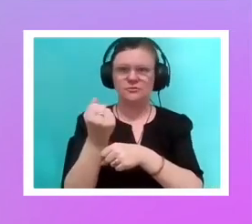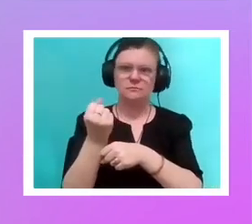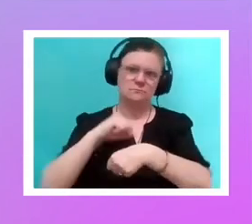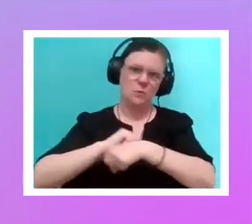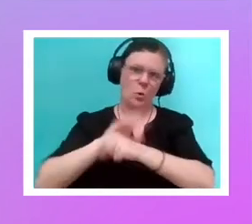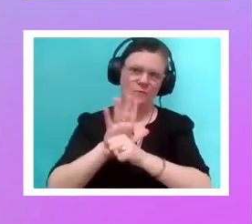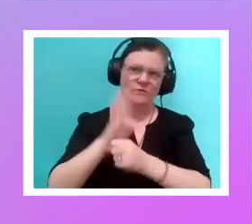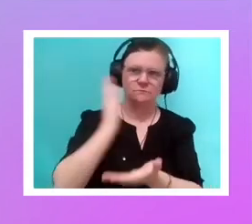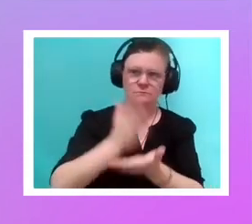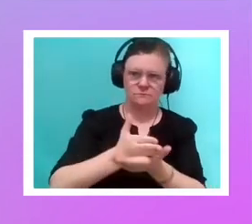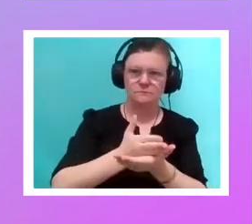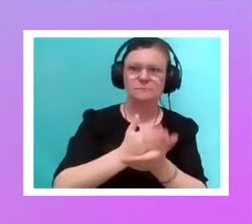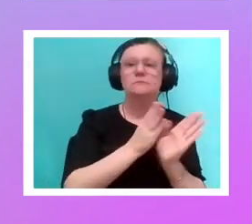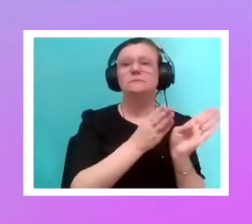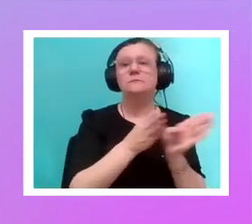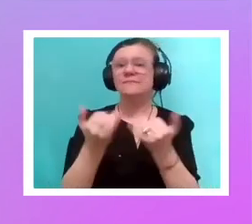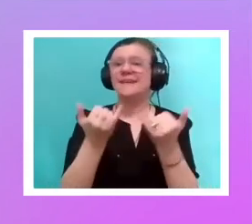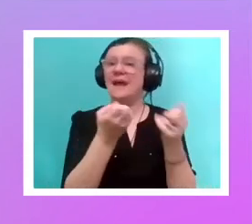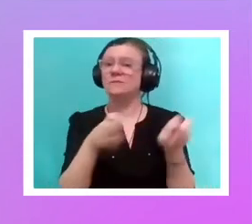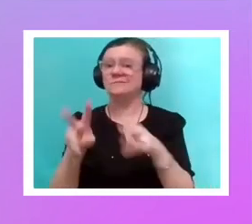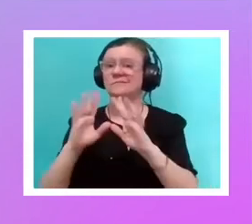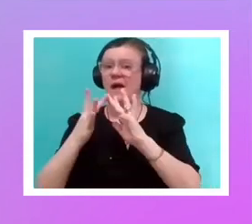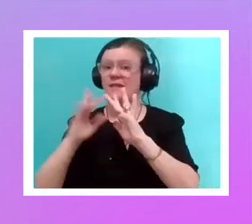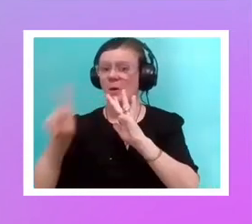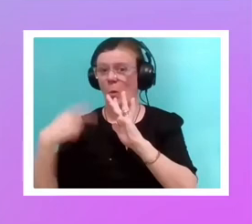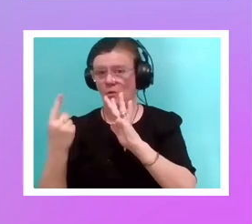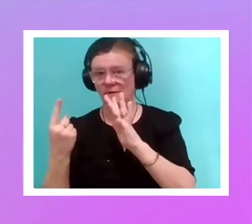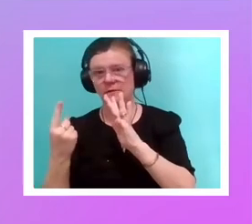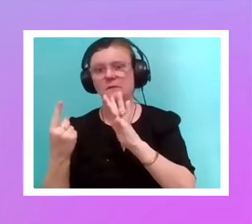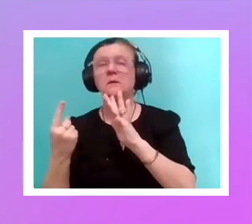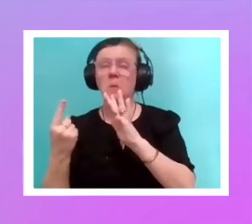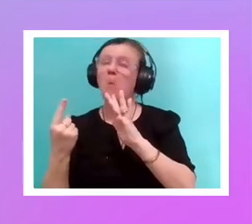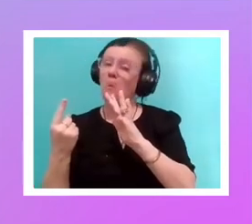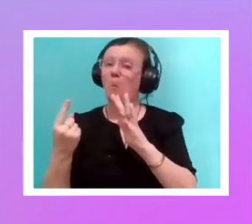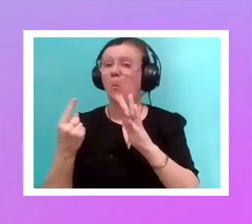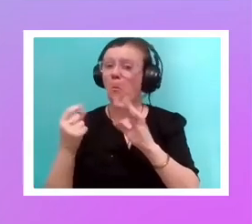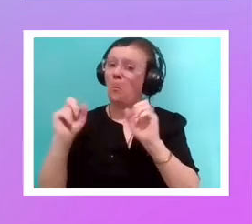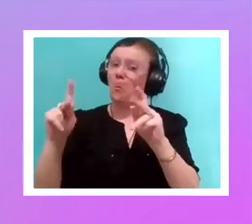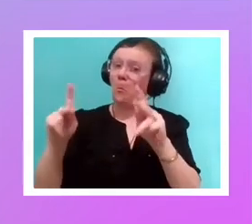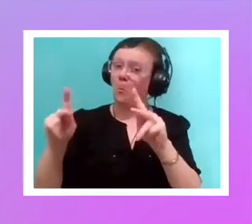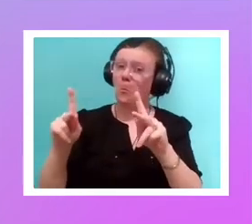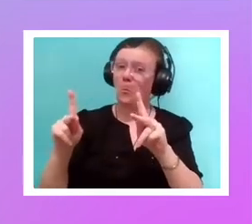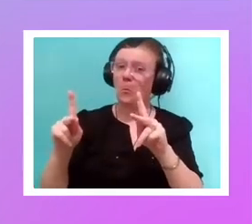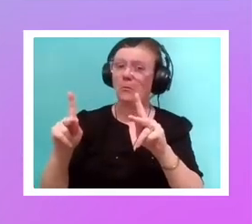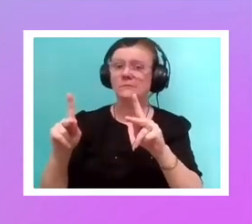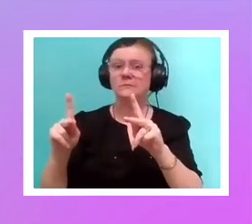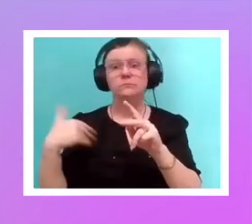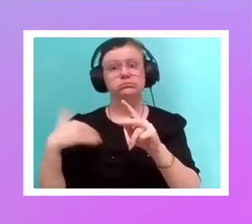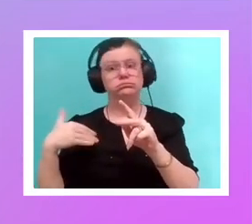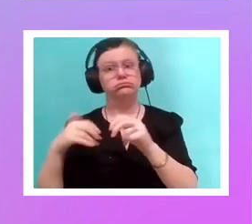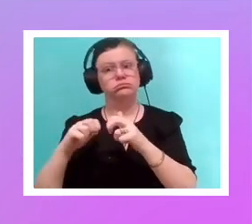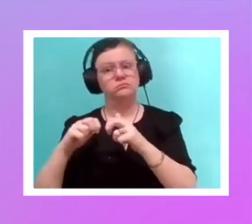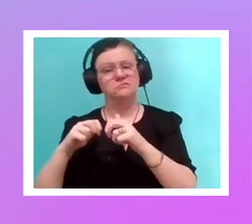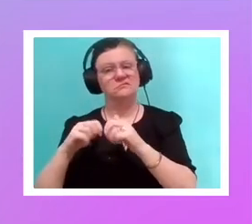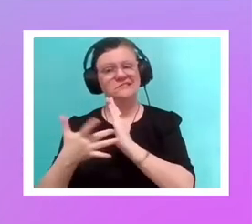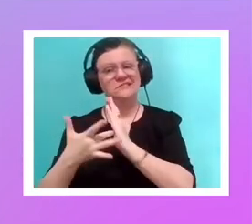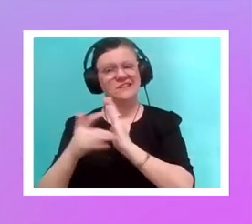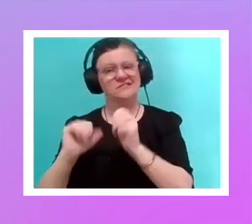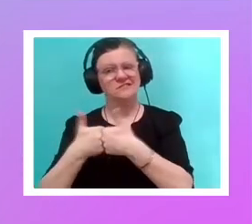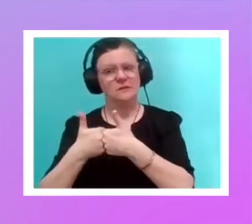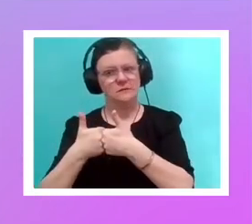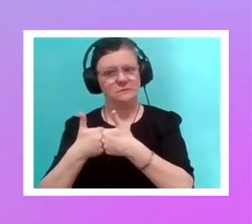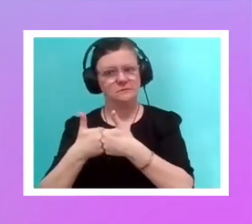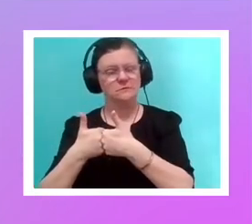we started doing these online only. That's been working well, although it is quite technically challenging to get things